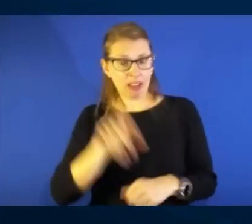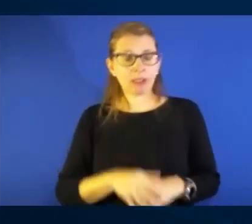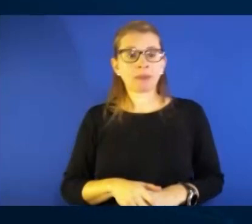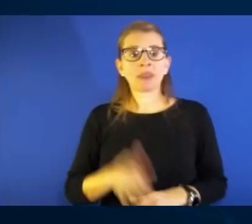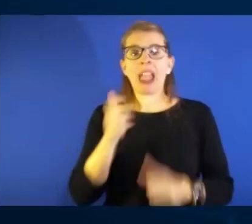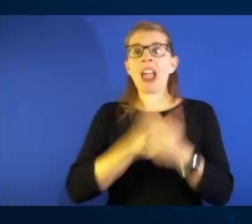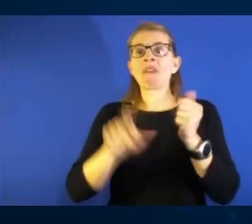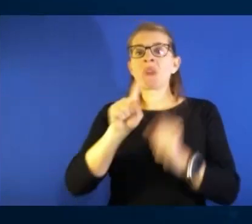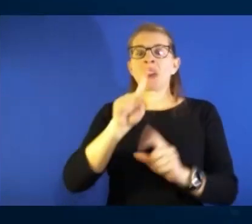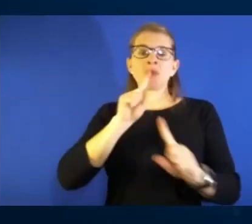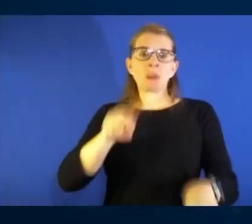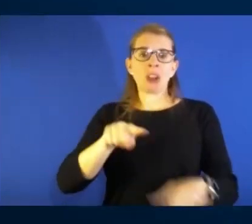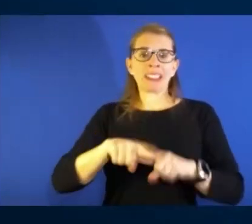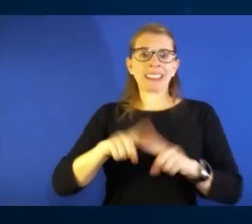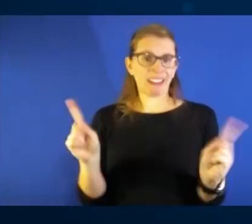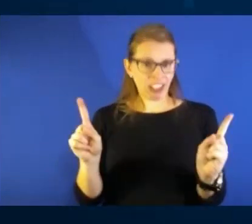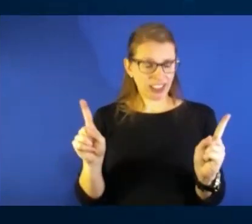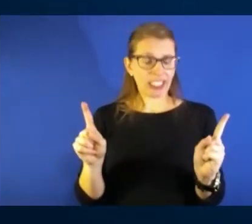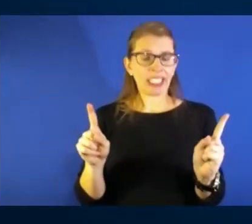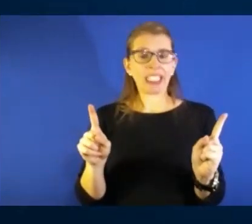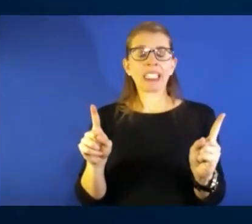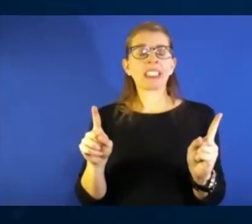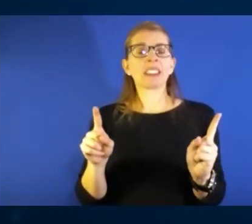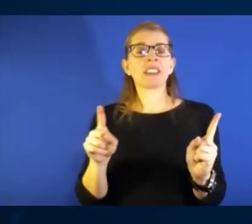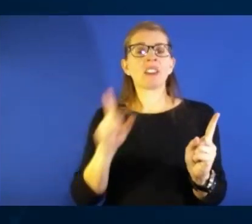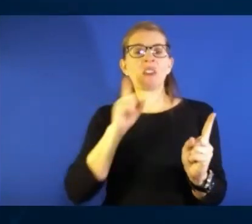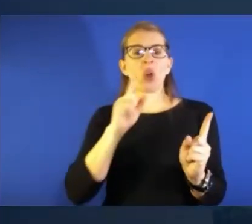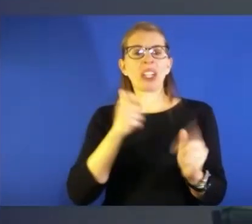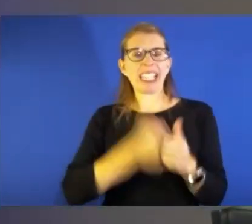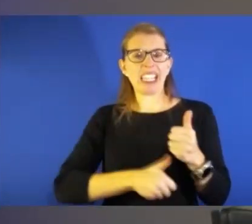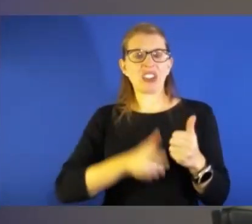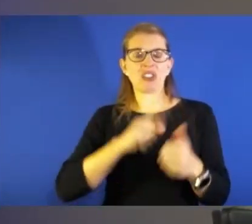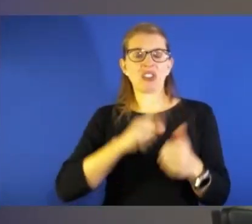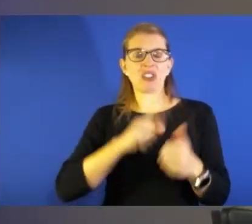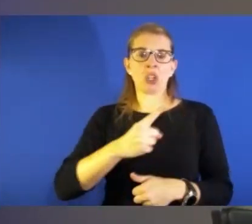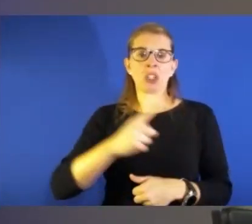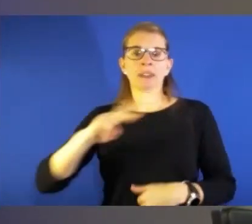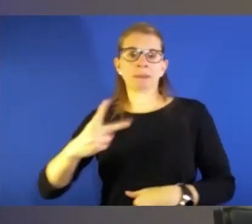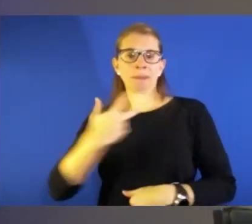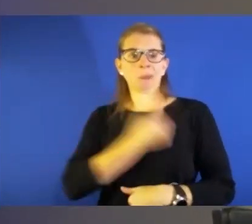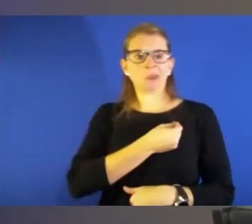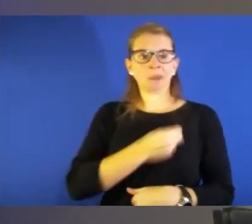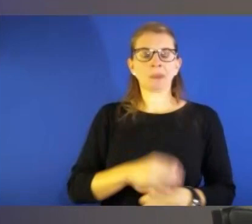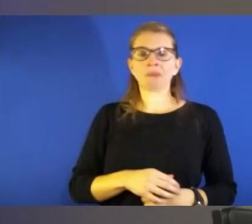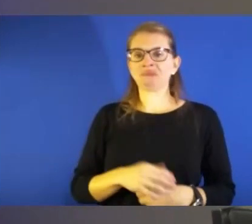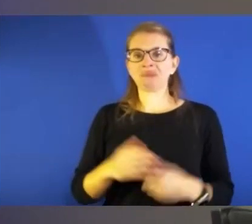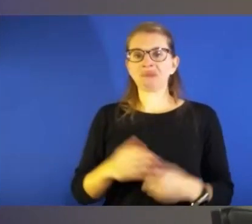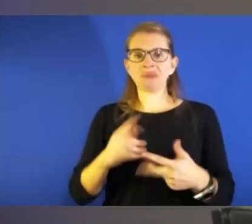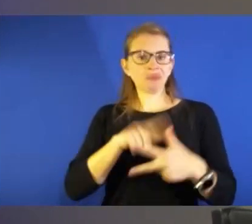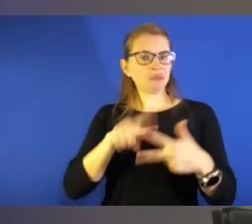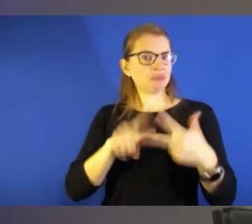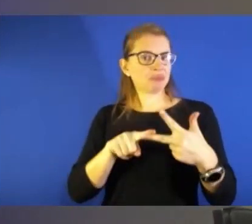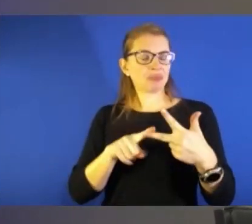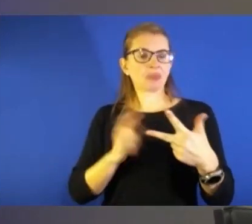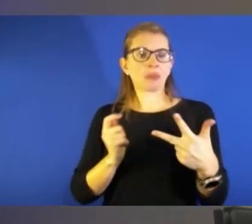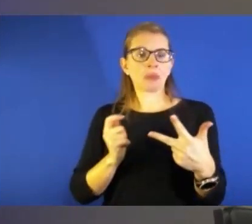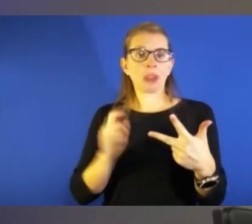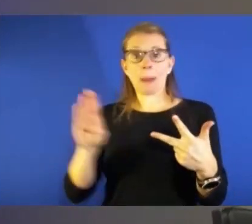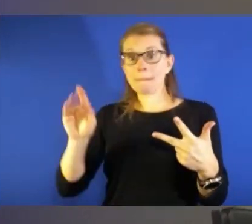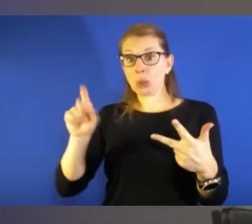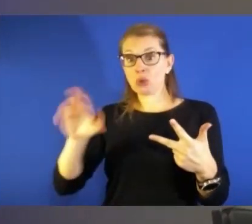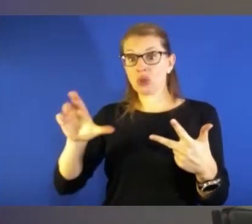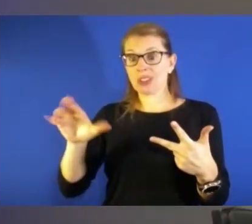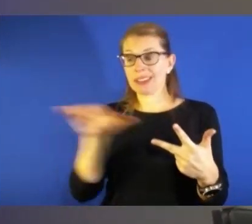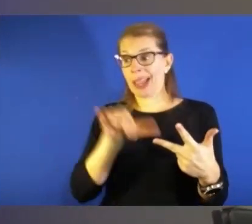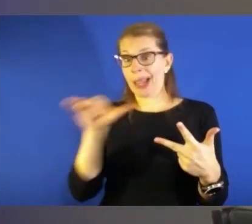to each dose of their regimen, and I know that I've talked to folks who've had their booster and they had a very similar response to their first or